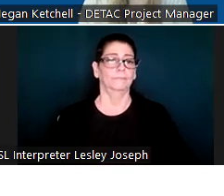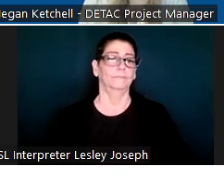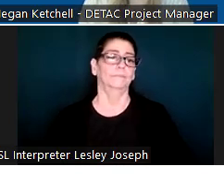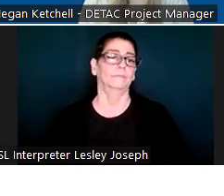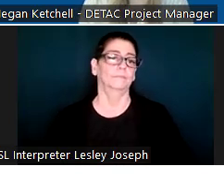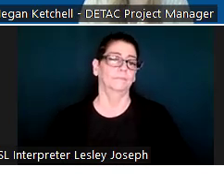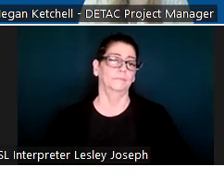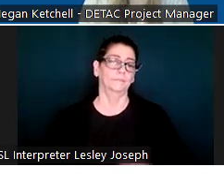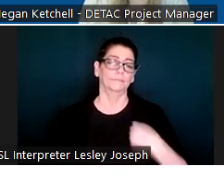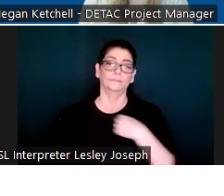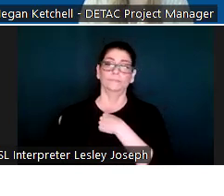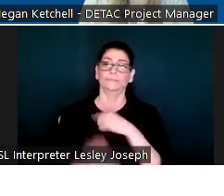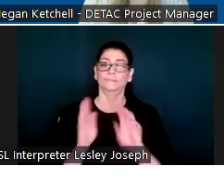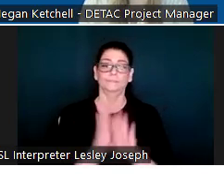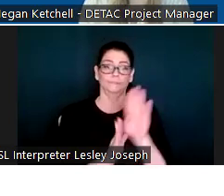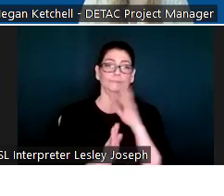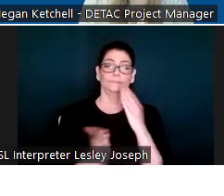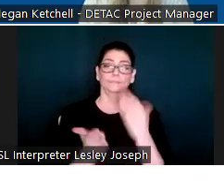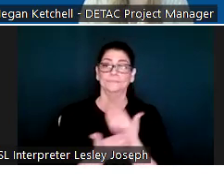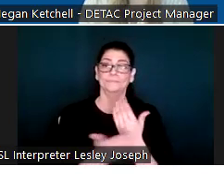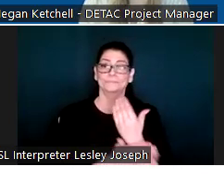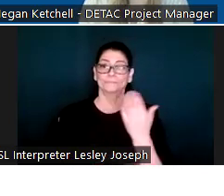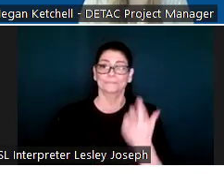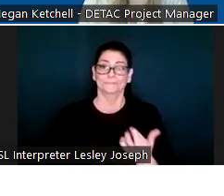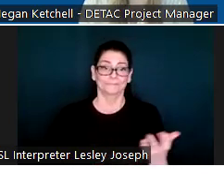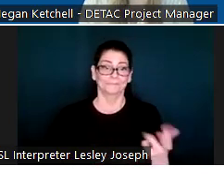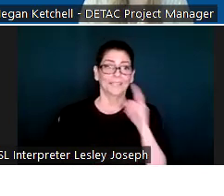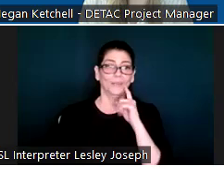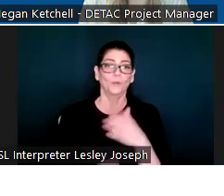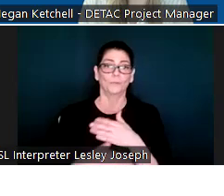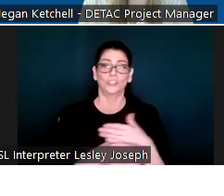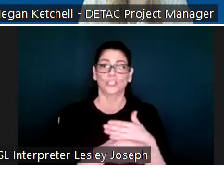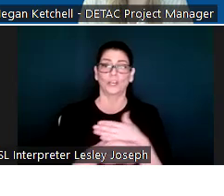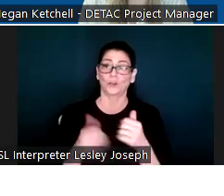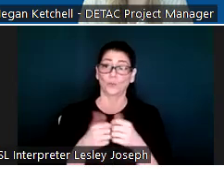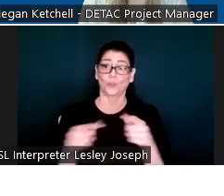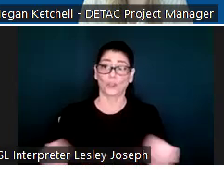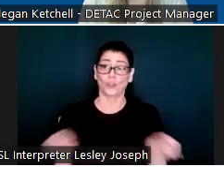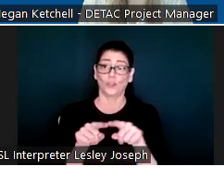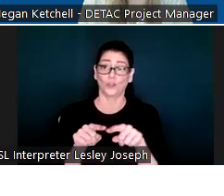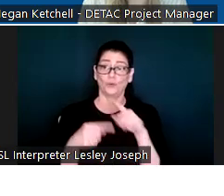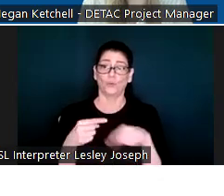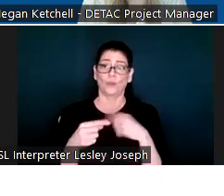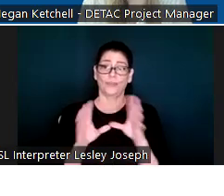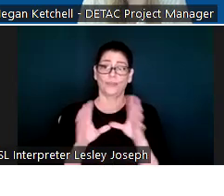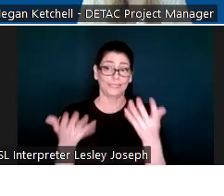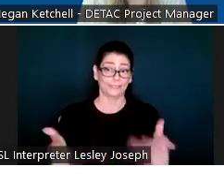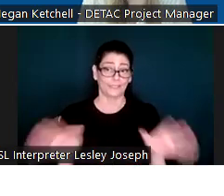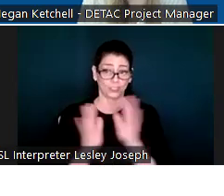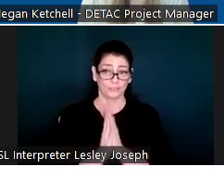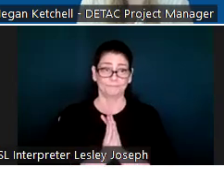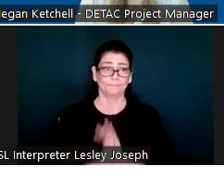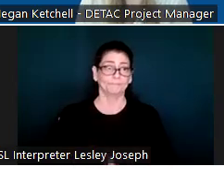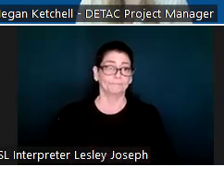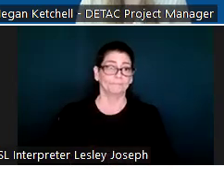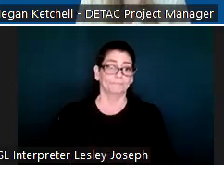We've developed a new resource that is going to be shared with you all after this session, as I understand it, Megan,